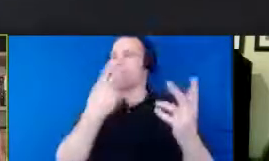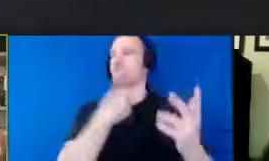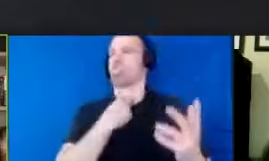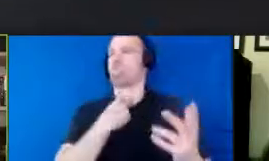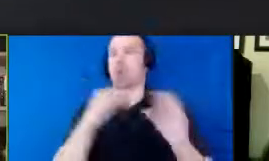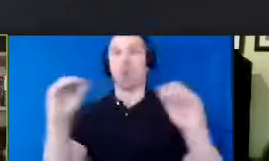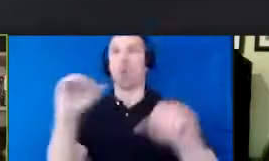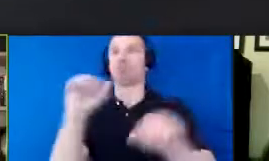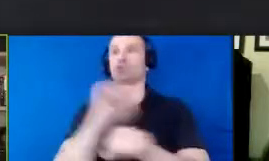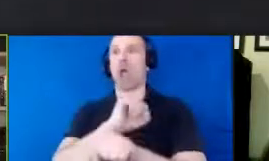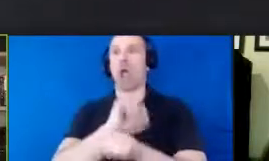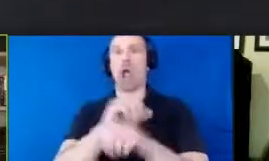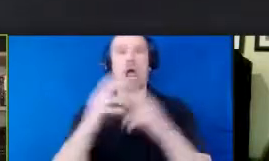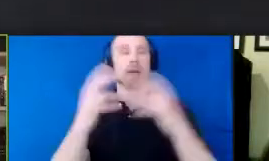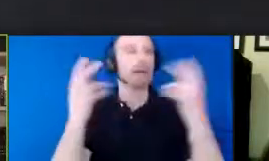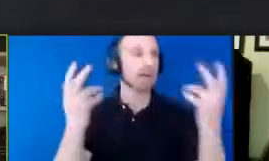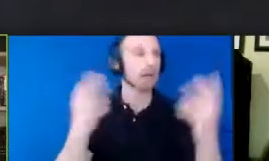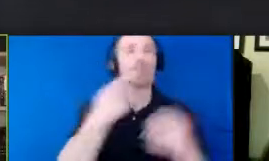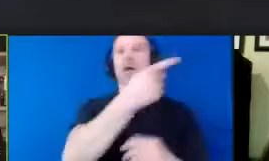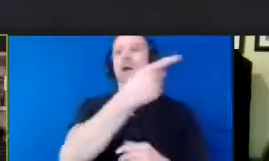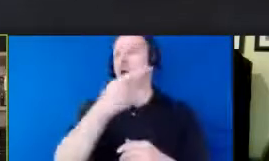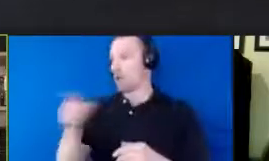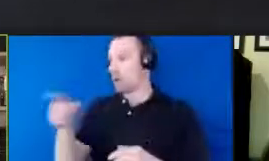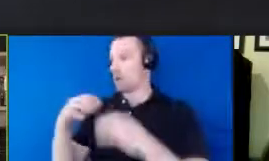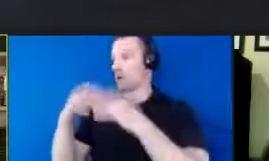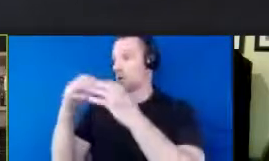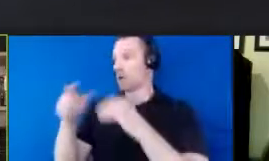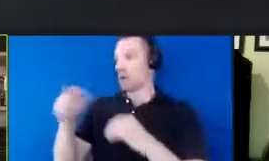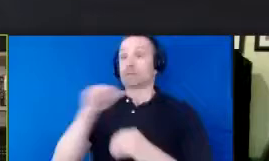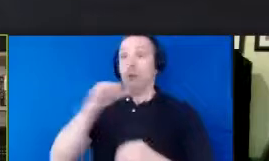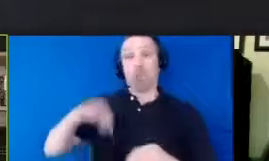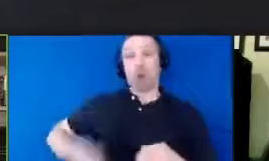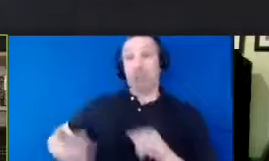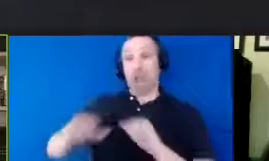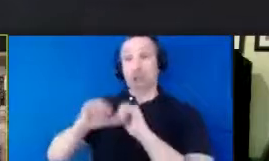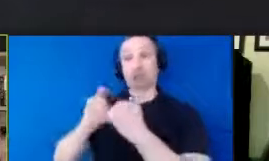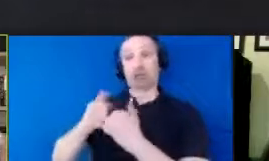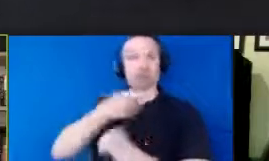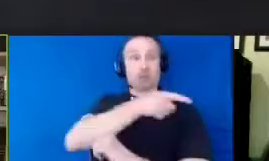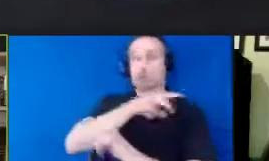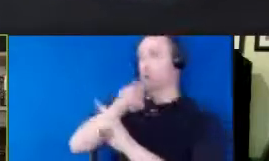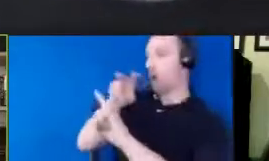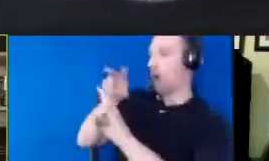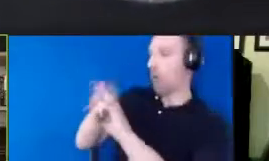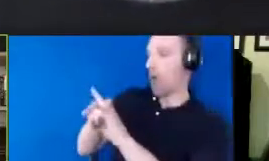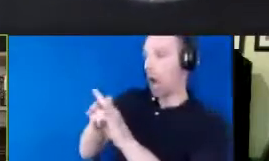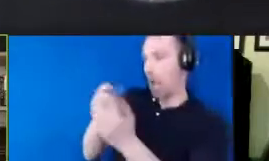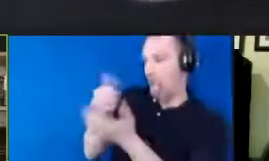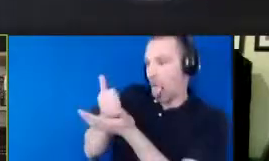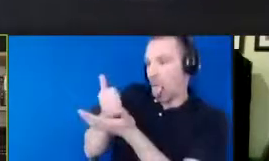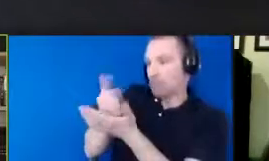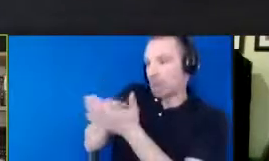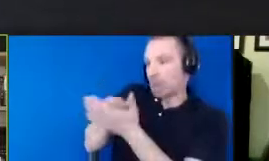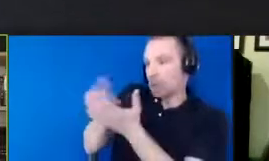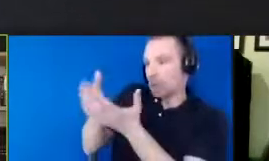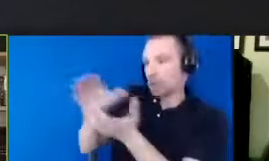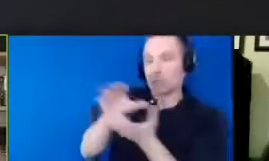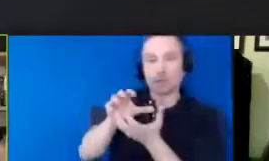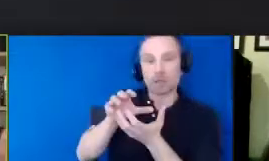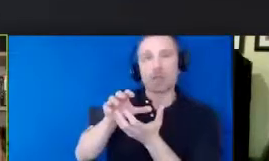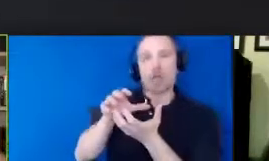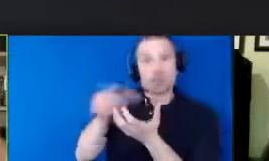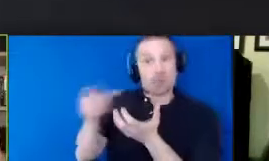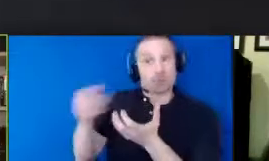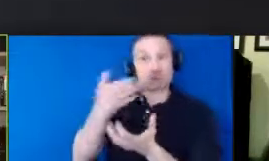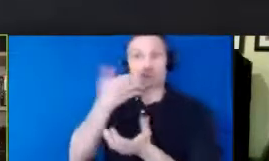for rental assistance from a nonprofit agency. So that nonprofit agency is covering, I think it's like 80% of her rent, which